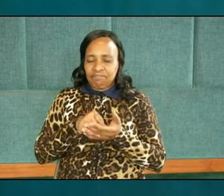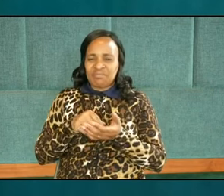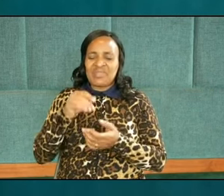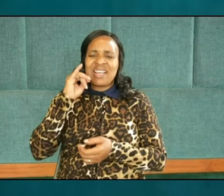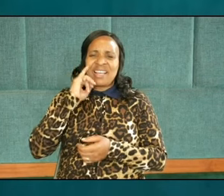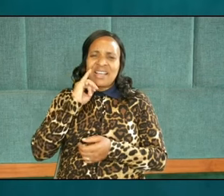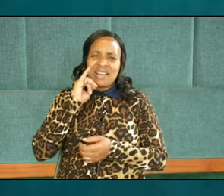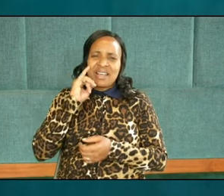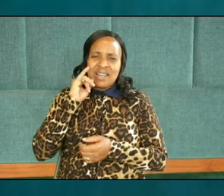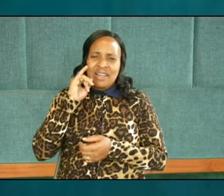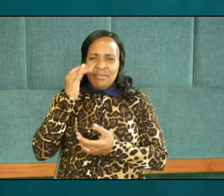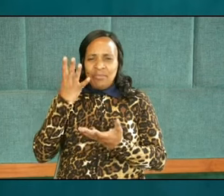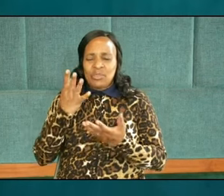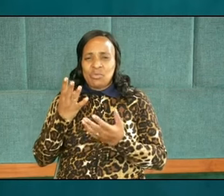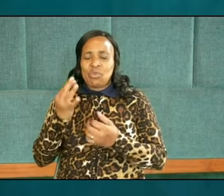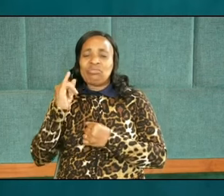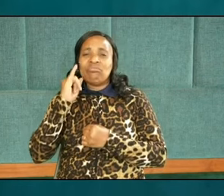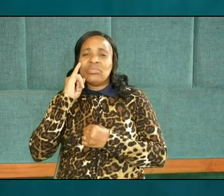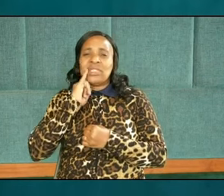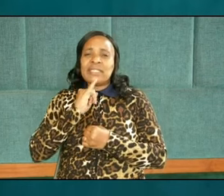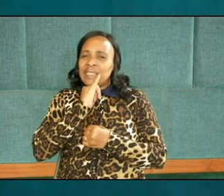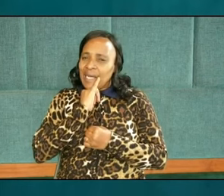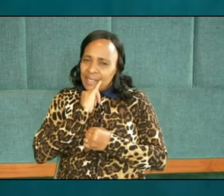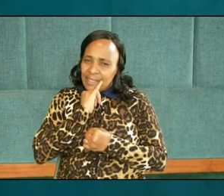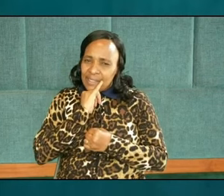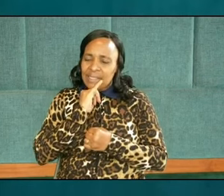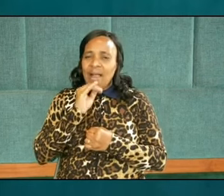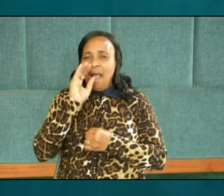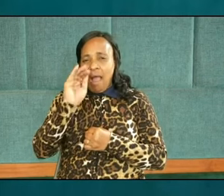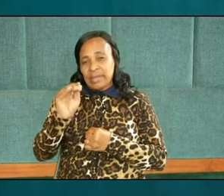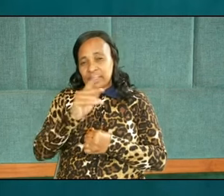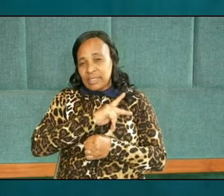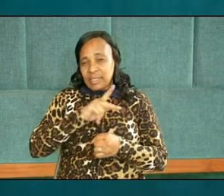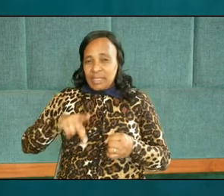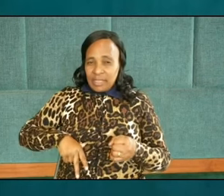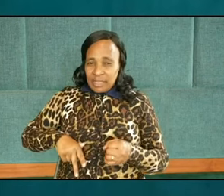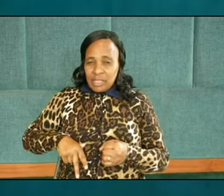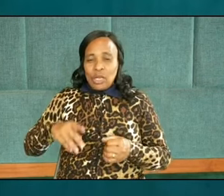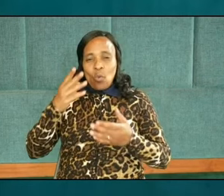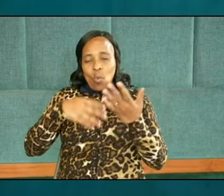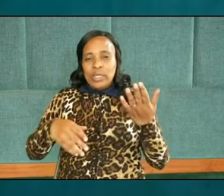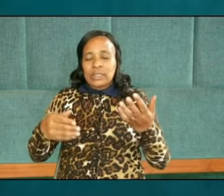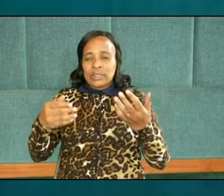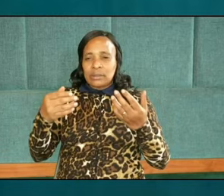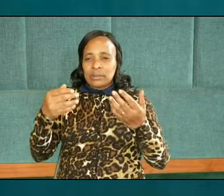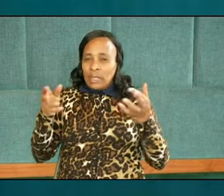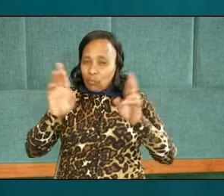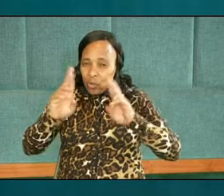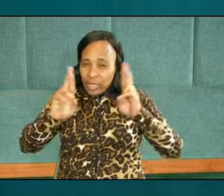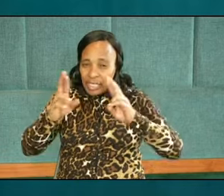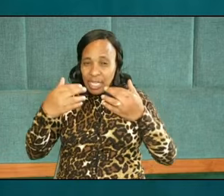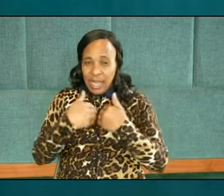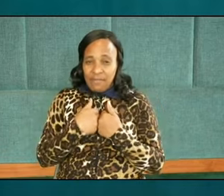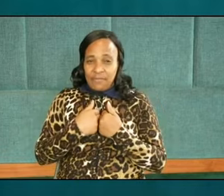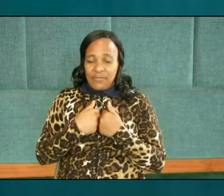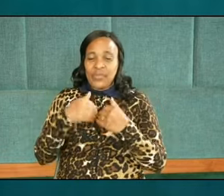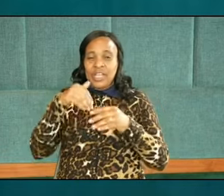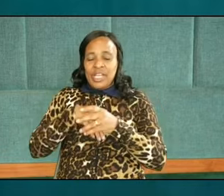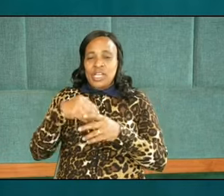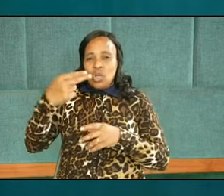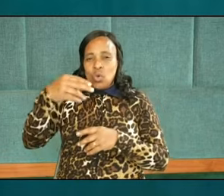Israel's error in asking for a king was forgetting that they already had a king. And in the book of Hosea,